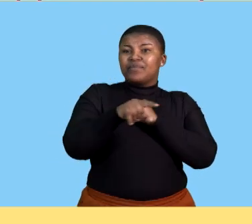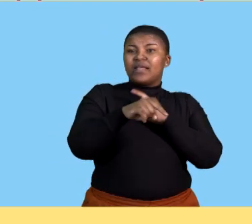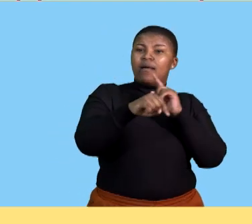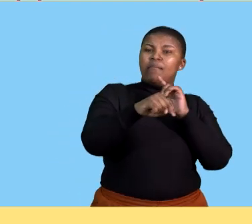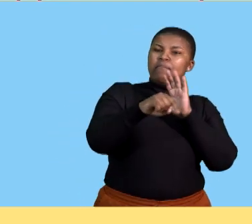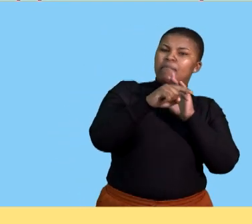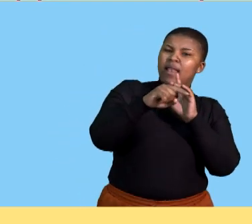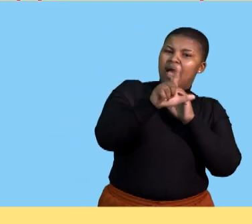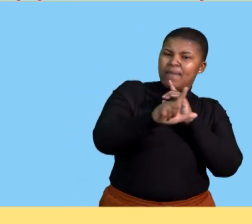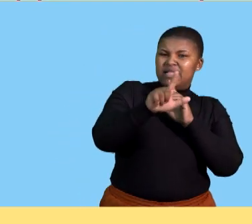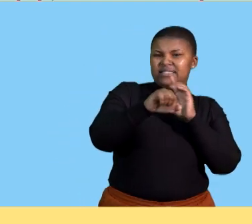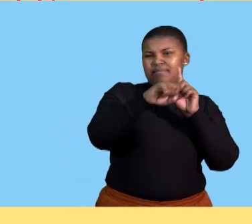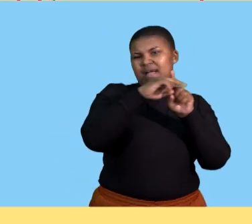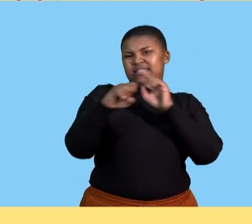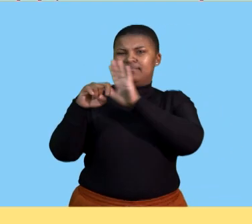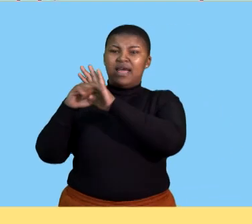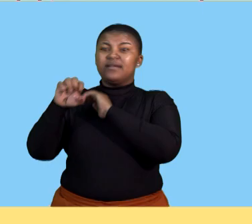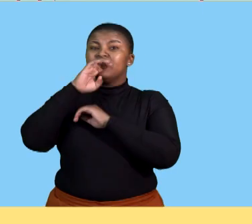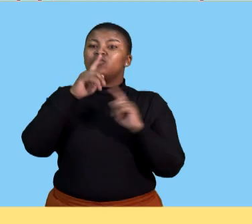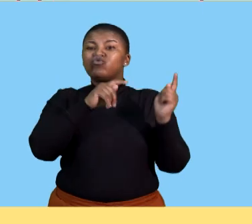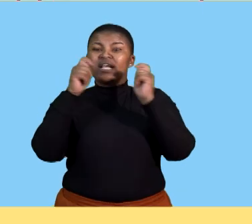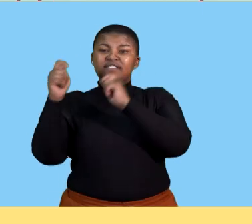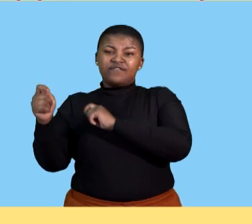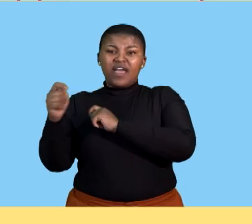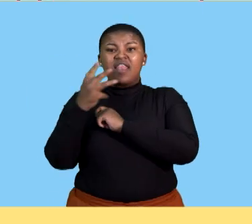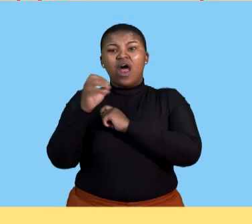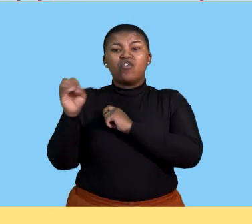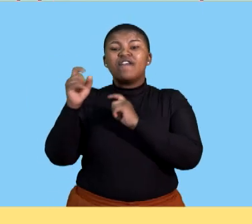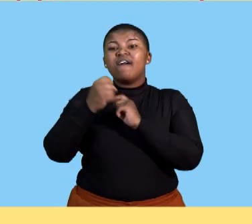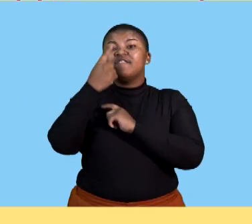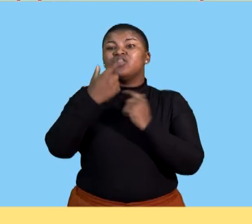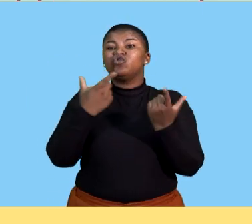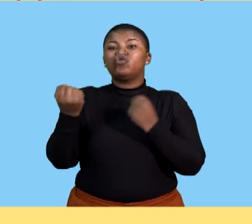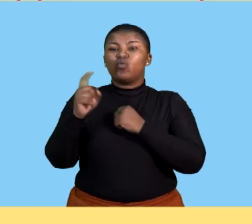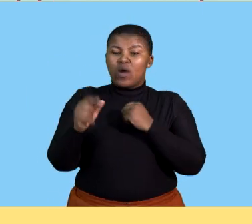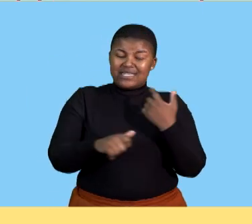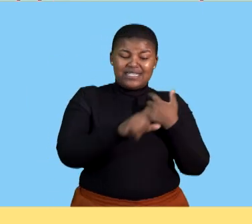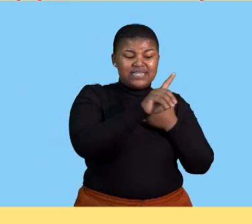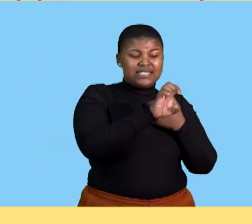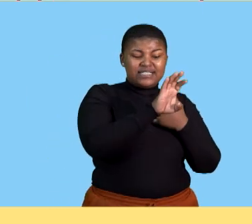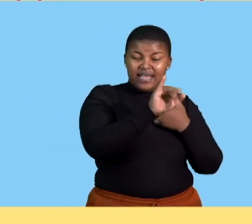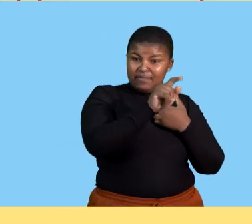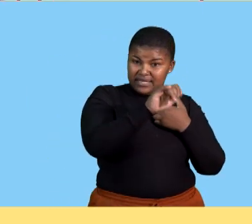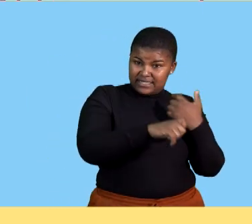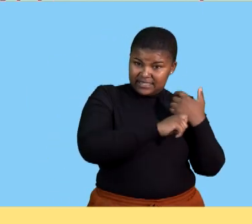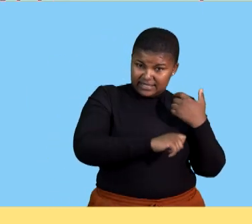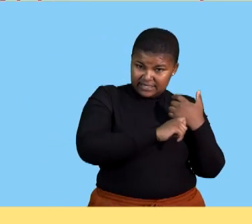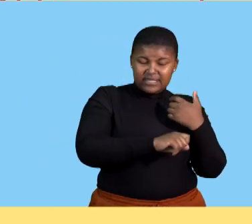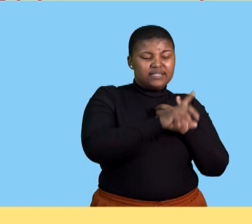plus, minus. If we're to transfer this 900, first we come to the debit side, then we say